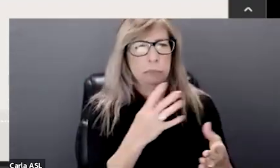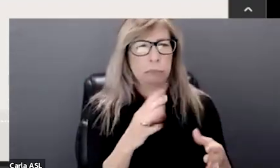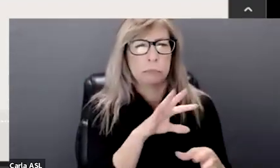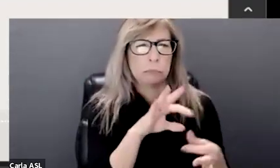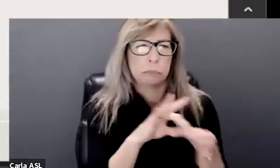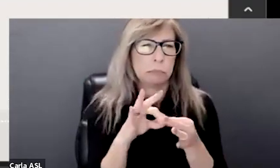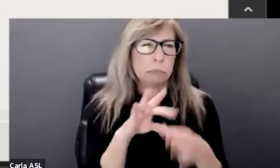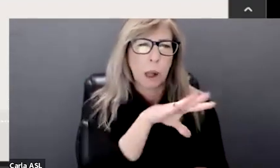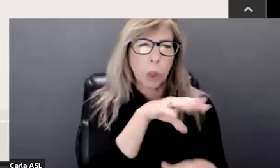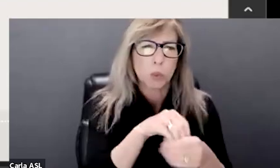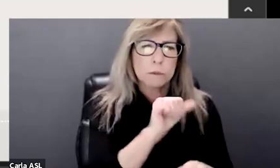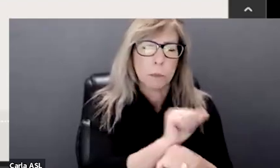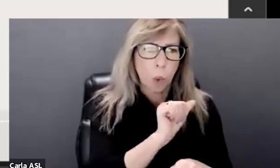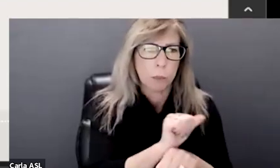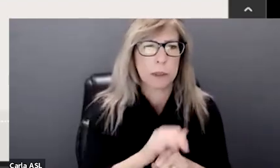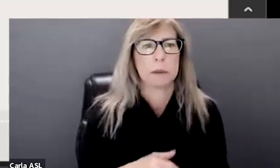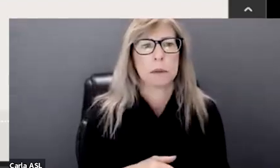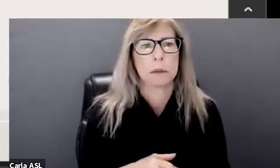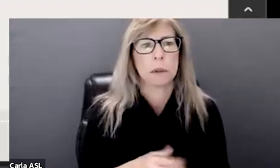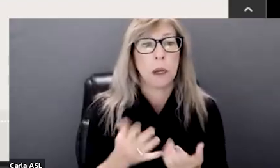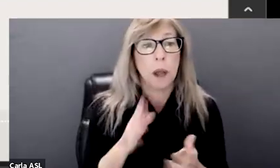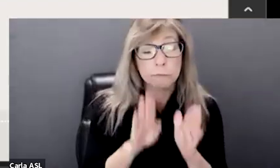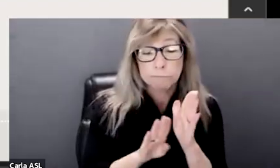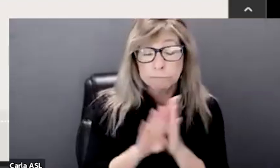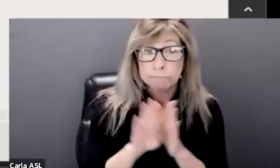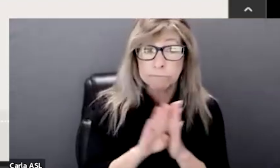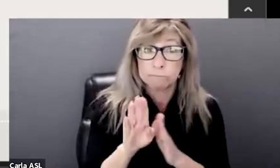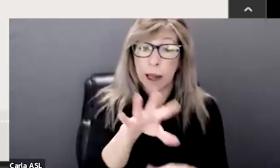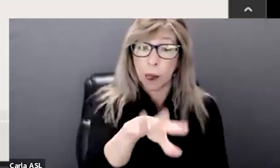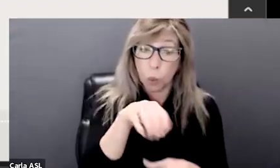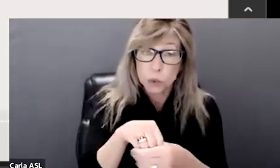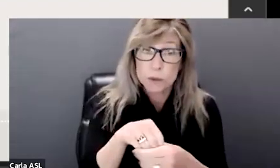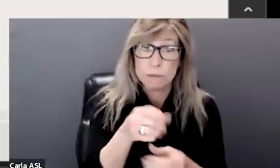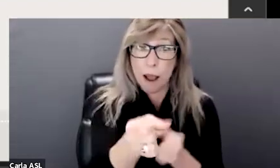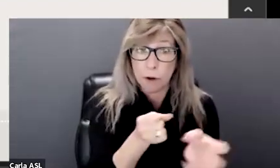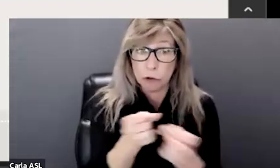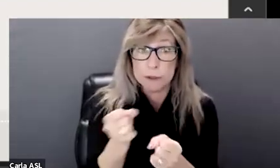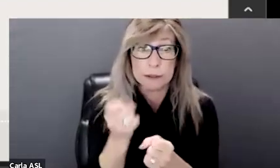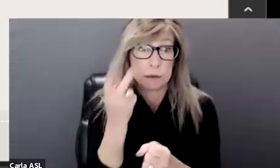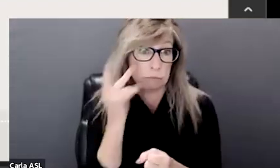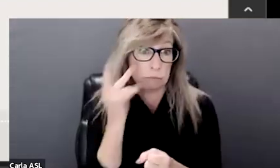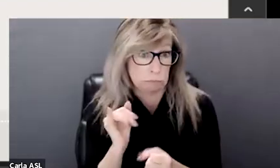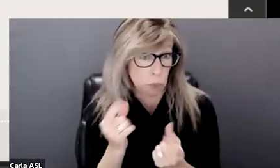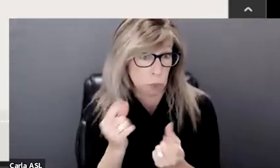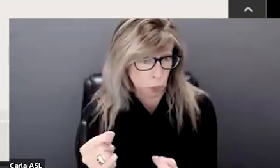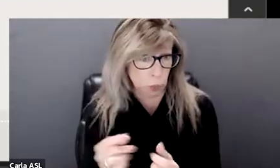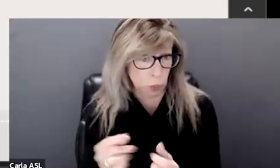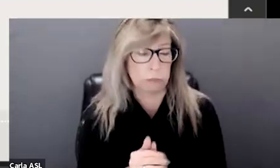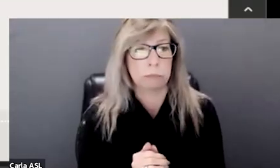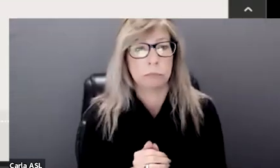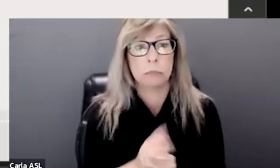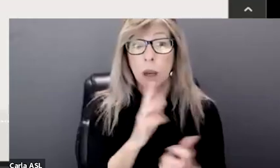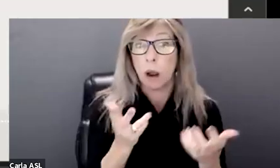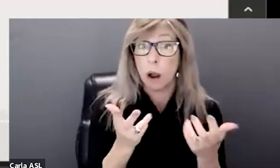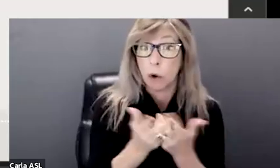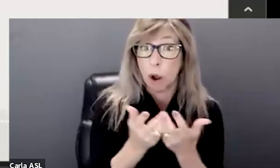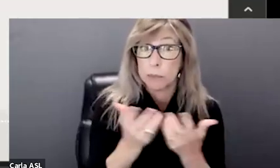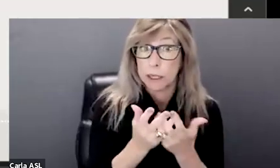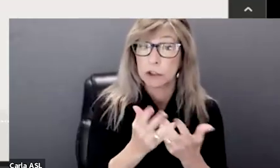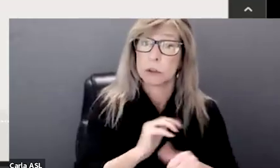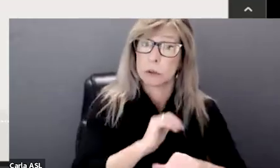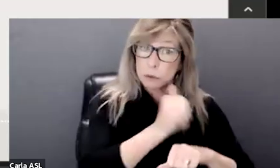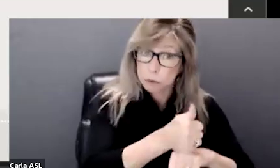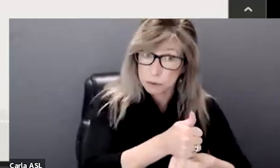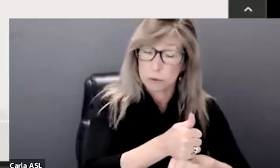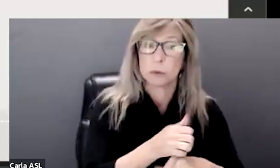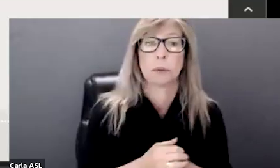some disability inclusive hiring practices. We'll talk about implementing accommodations and as well related to